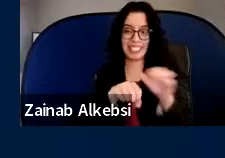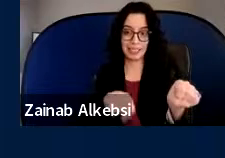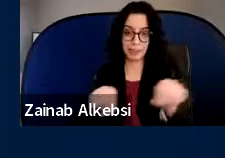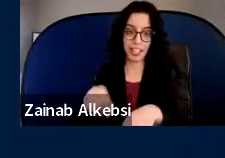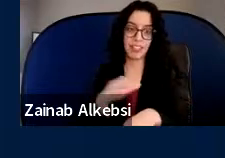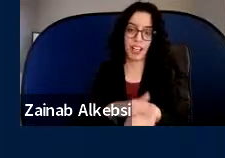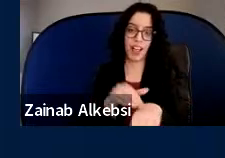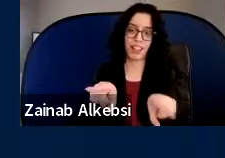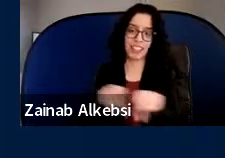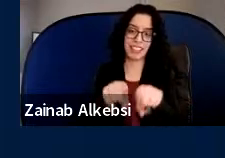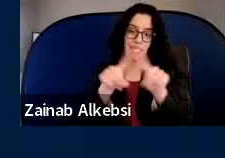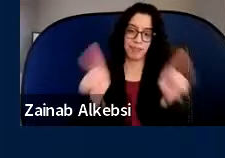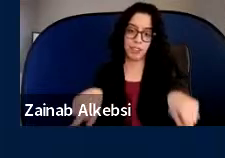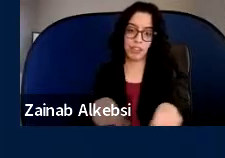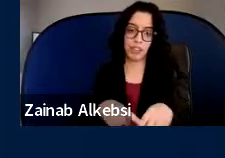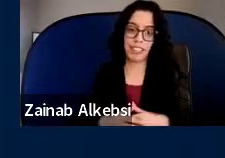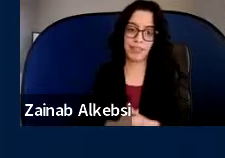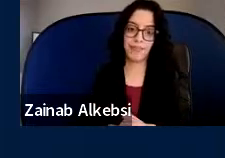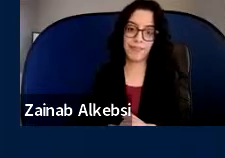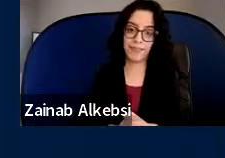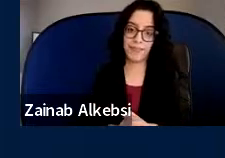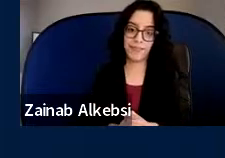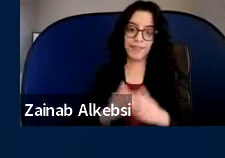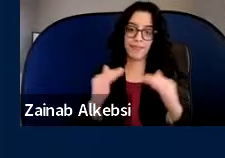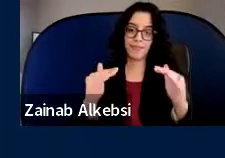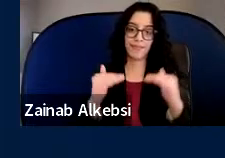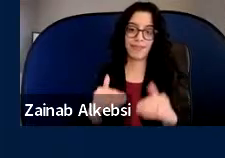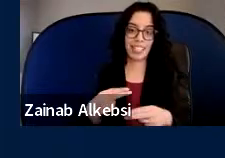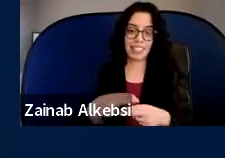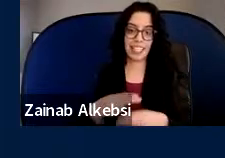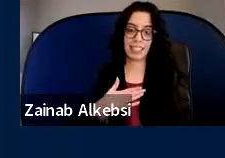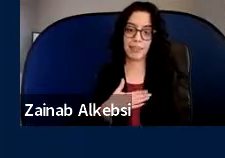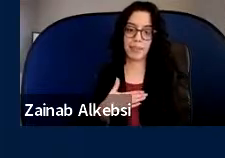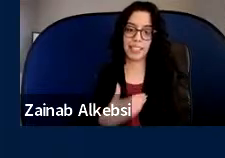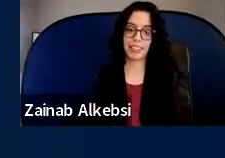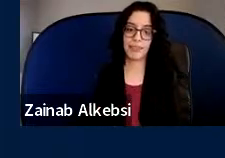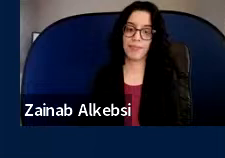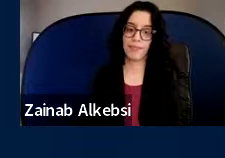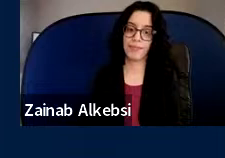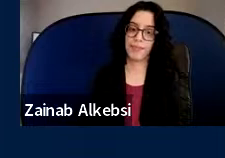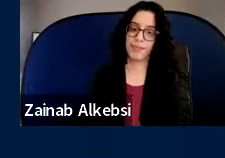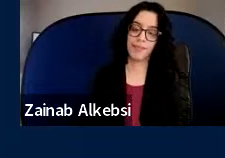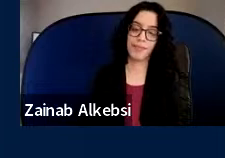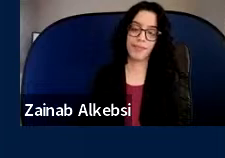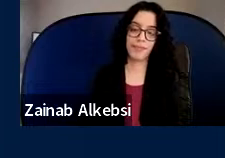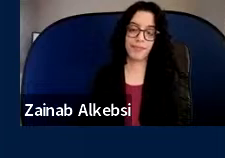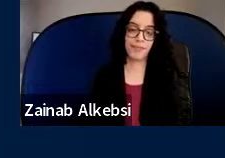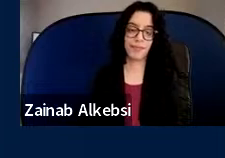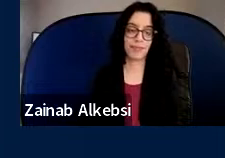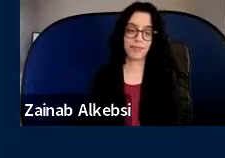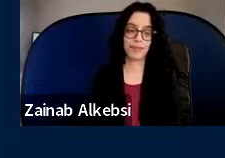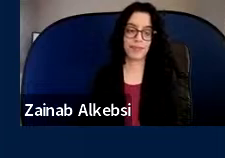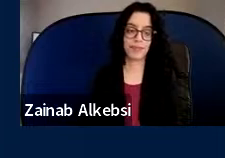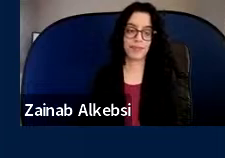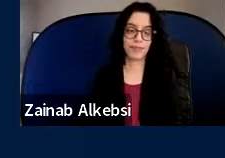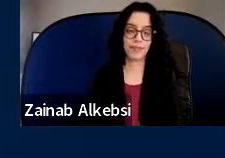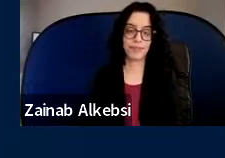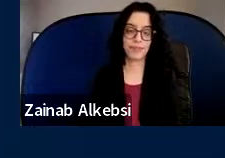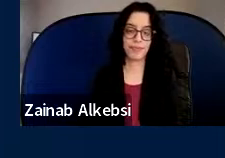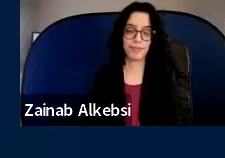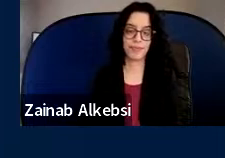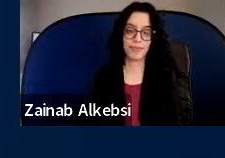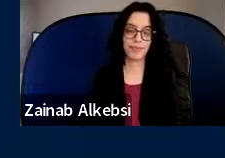in the healthcare experience. So we want interpreters to be able, and/or captioners to be seen on the screen with